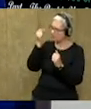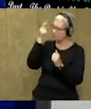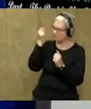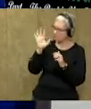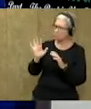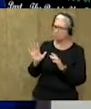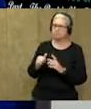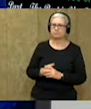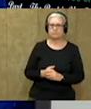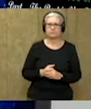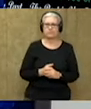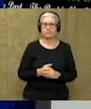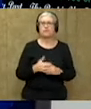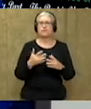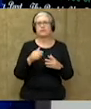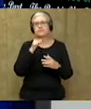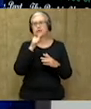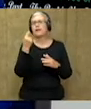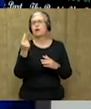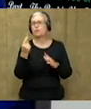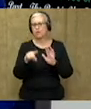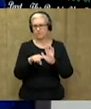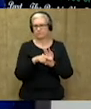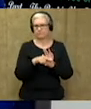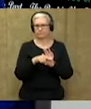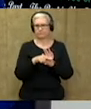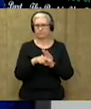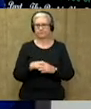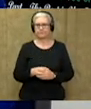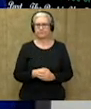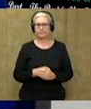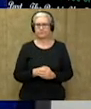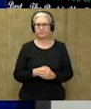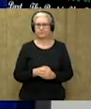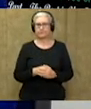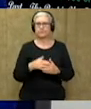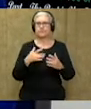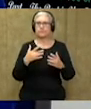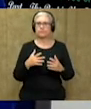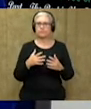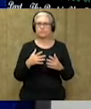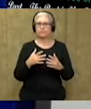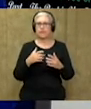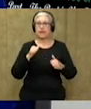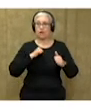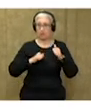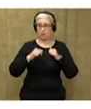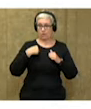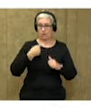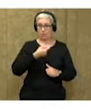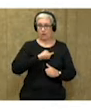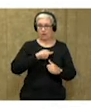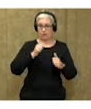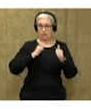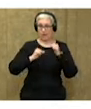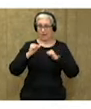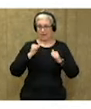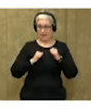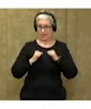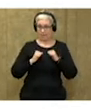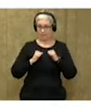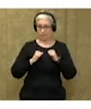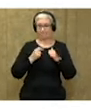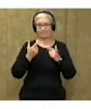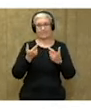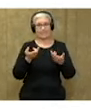of life, and it's not always negative. Another one is that our reaction determines the outcome. That's a lot of what we're going to talk about